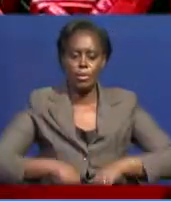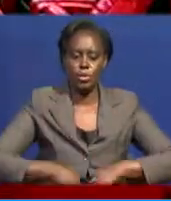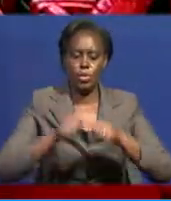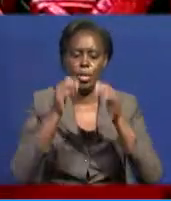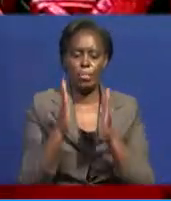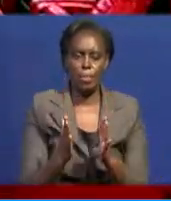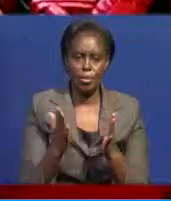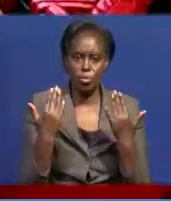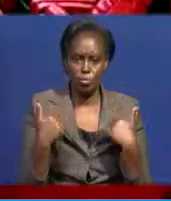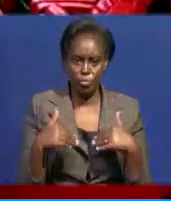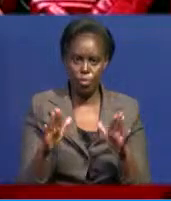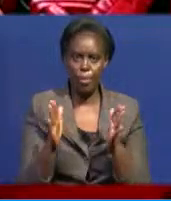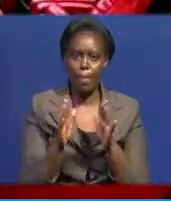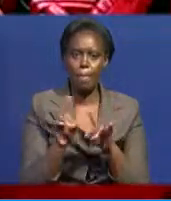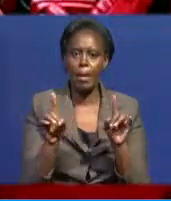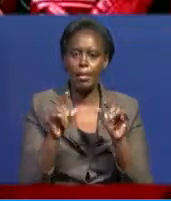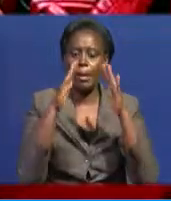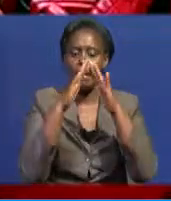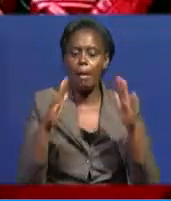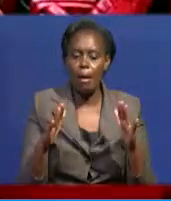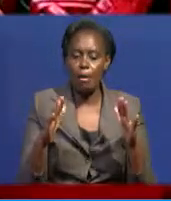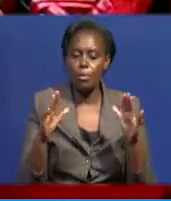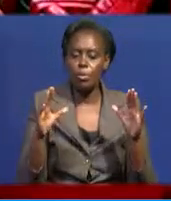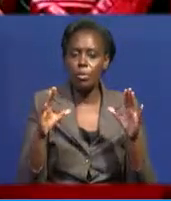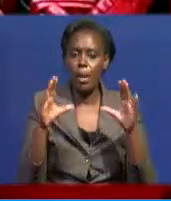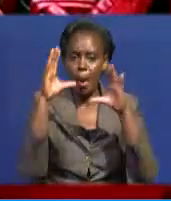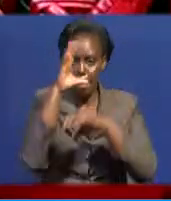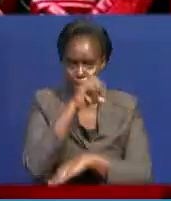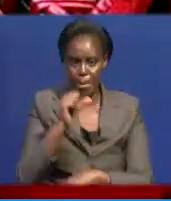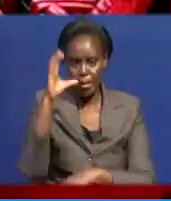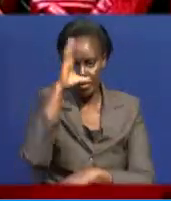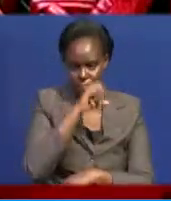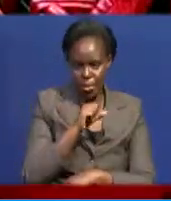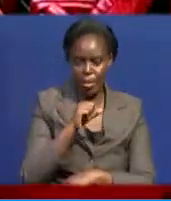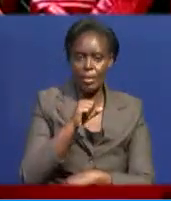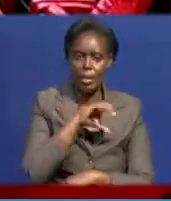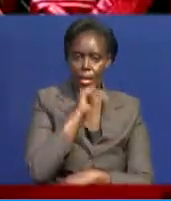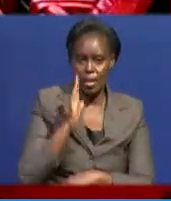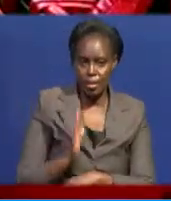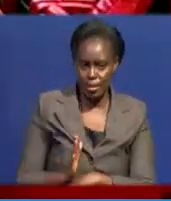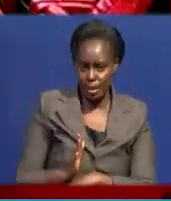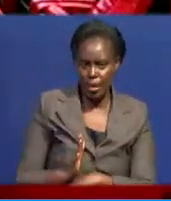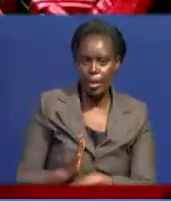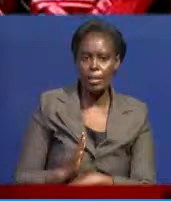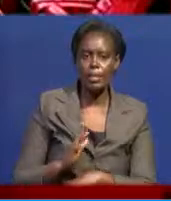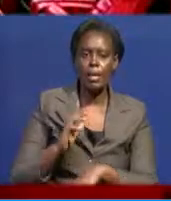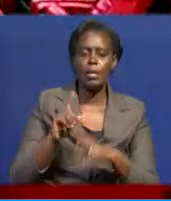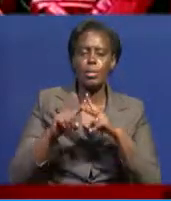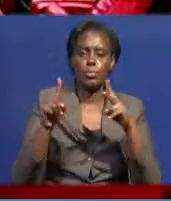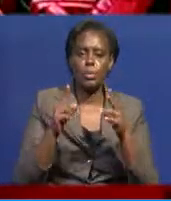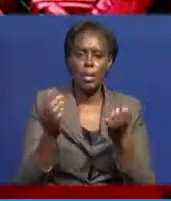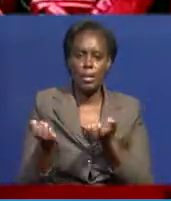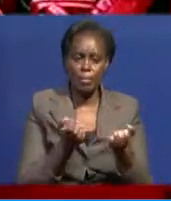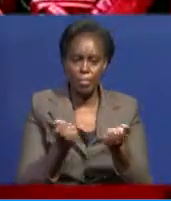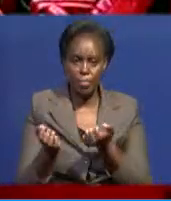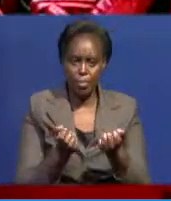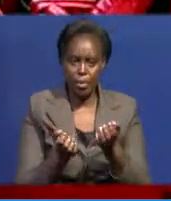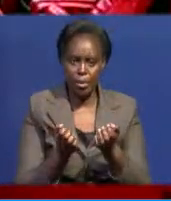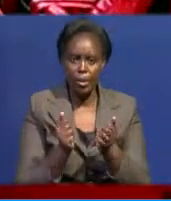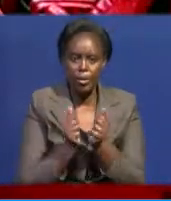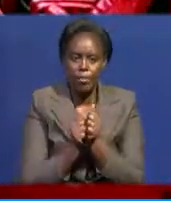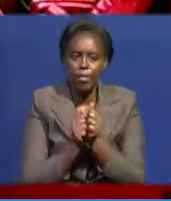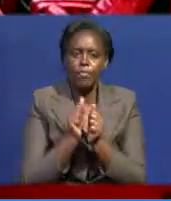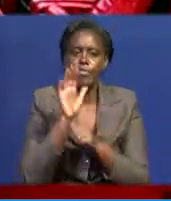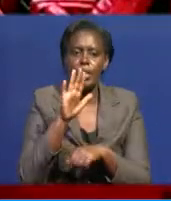been taken, but the House lacks the required number of senators for the commencement of House business. 15